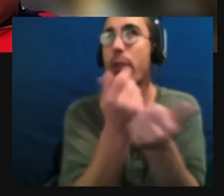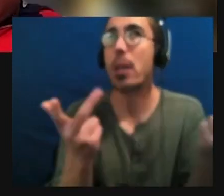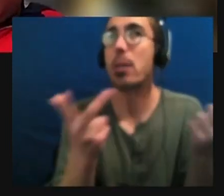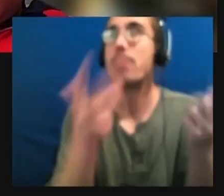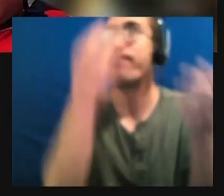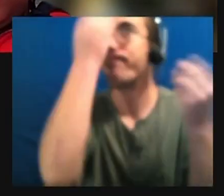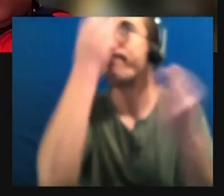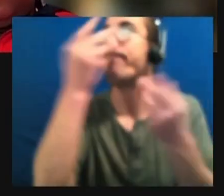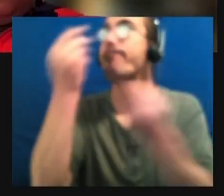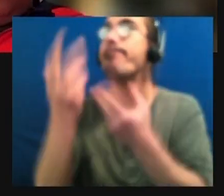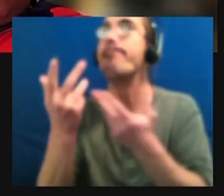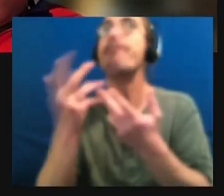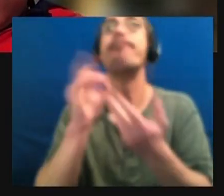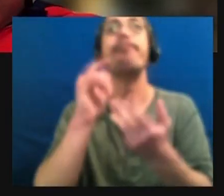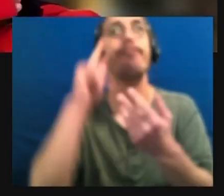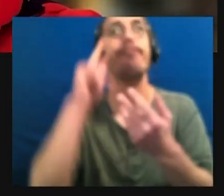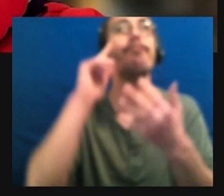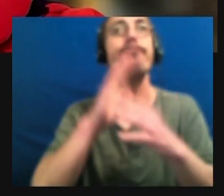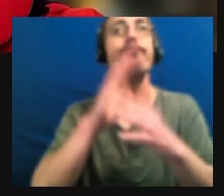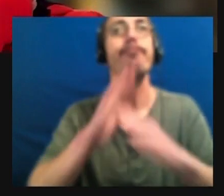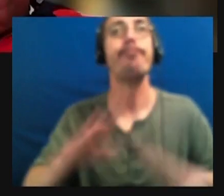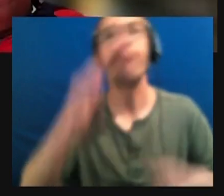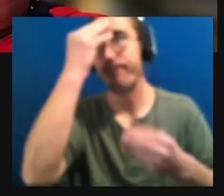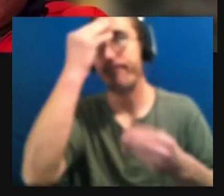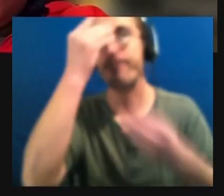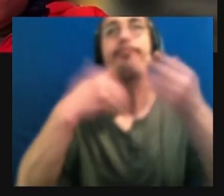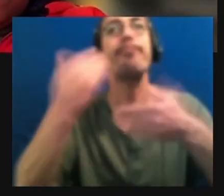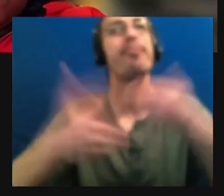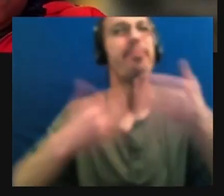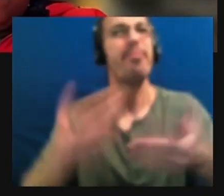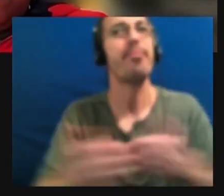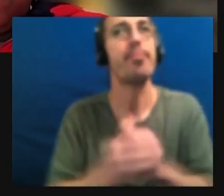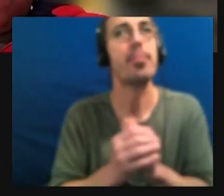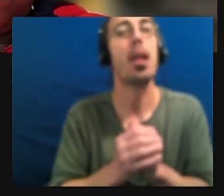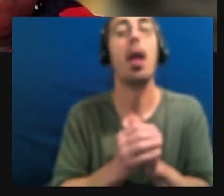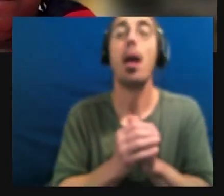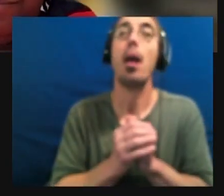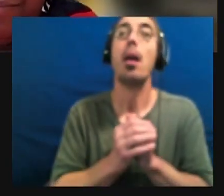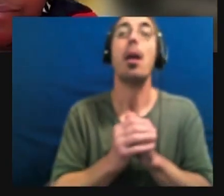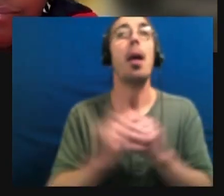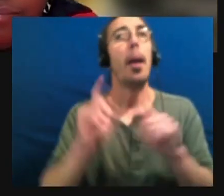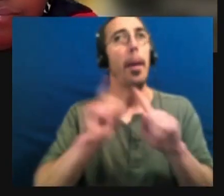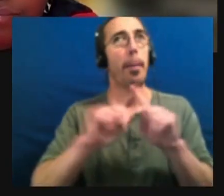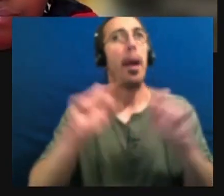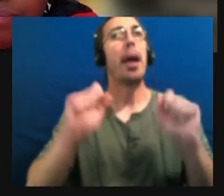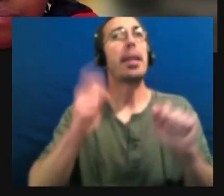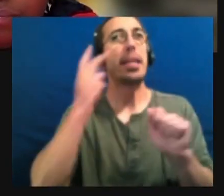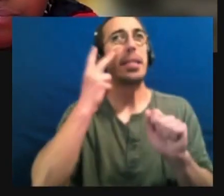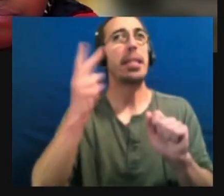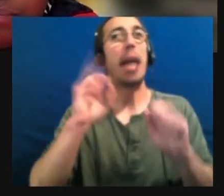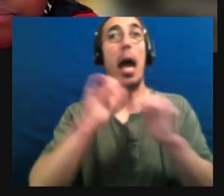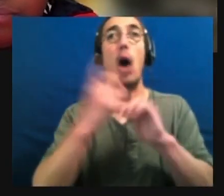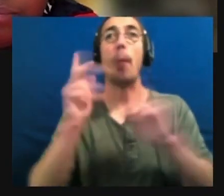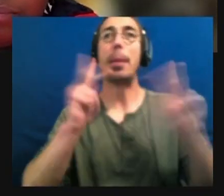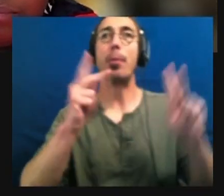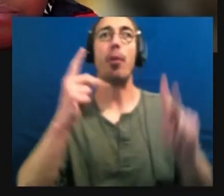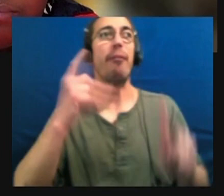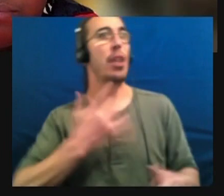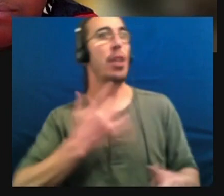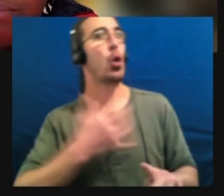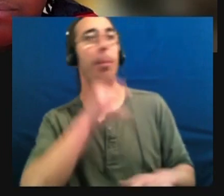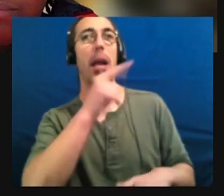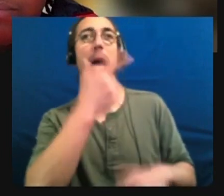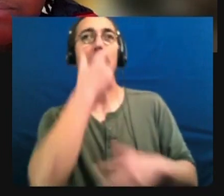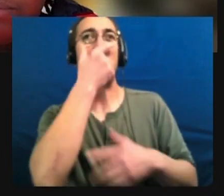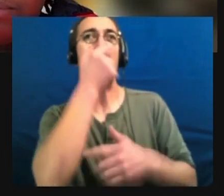I can see how outsiders might think that we're not interested or we're just being very